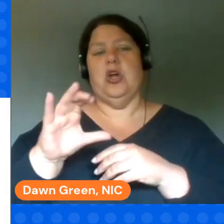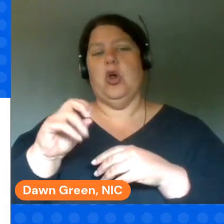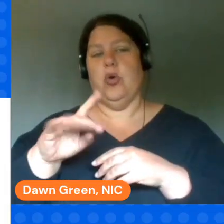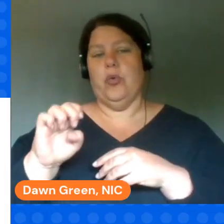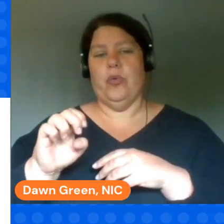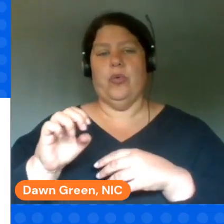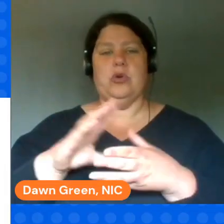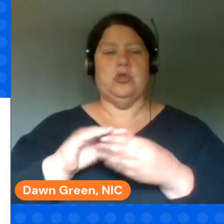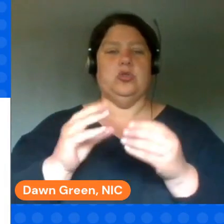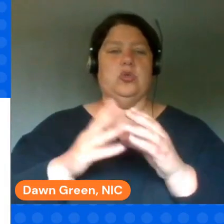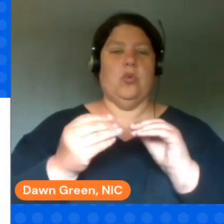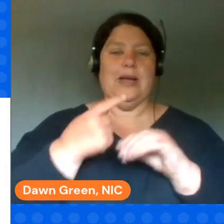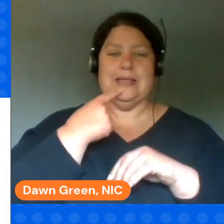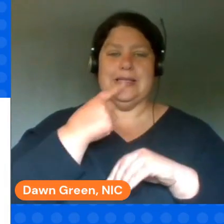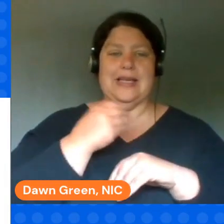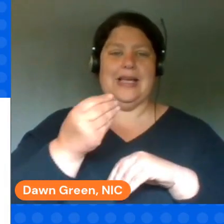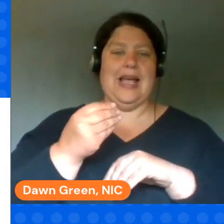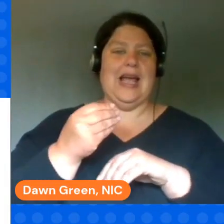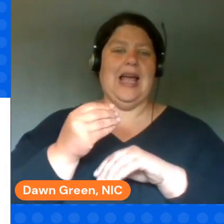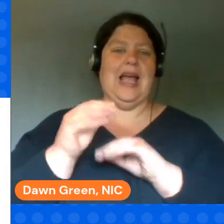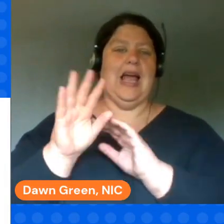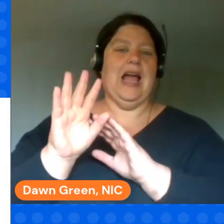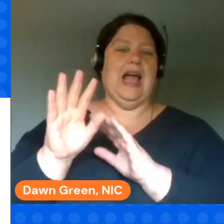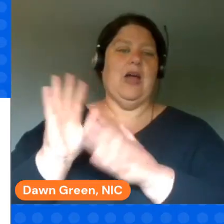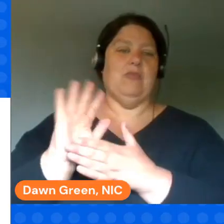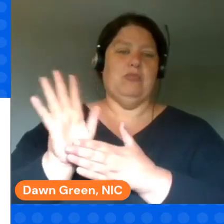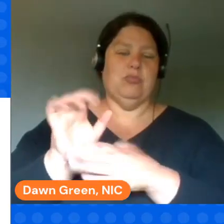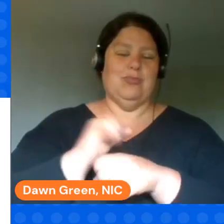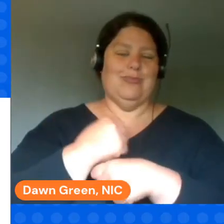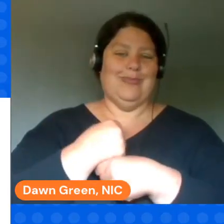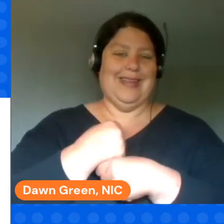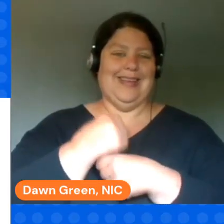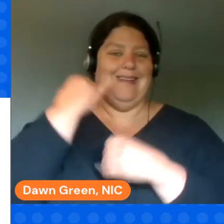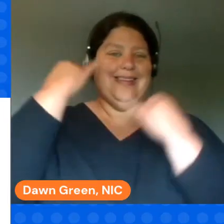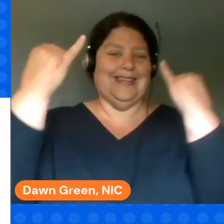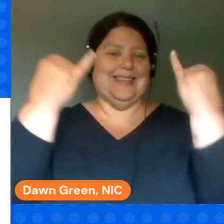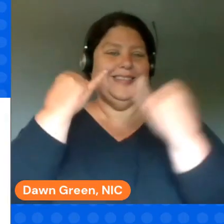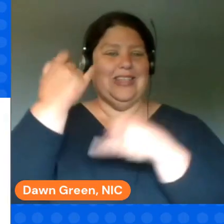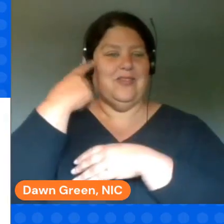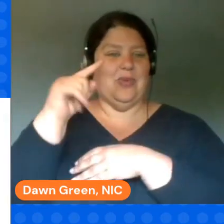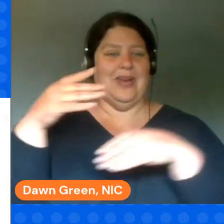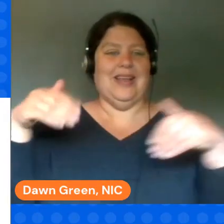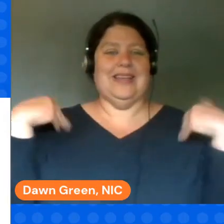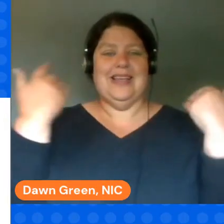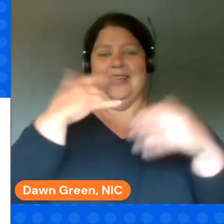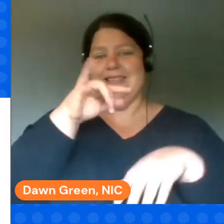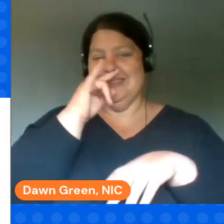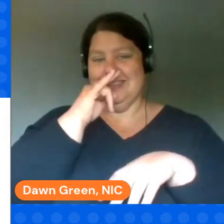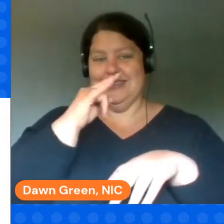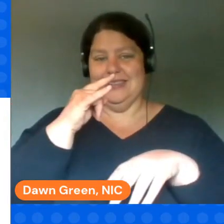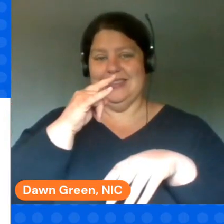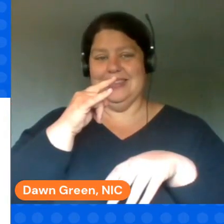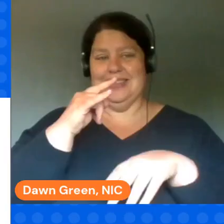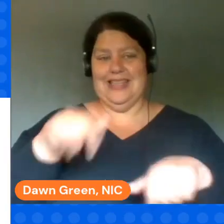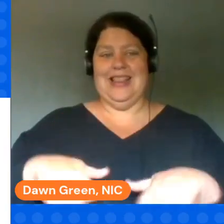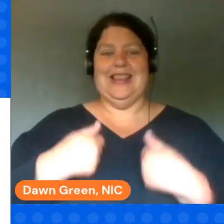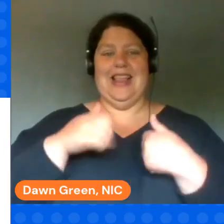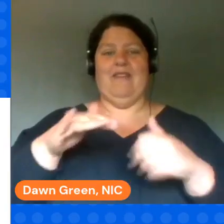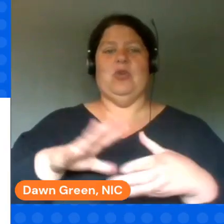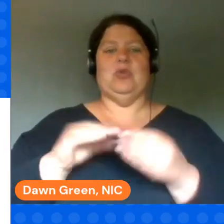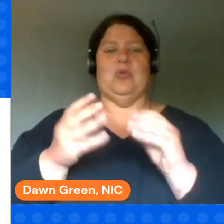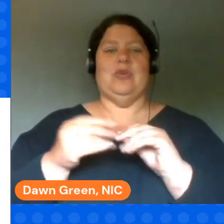even filmmaking ideas to have young people bring their stories to life. And we really see,